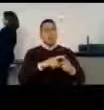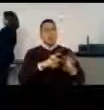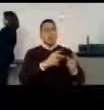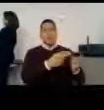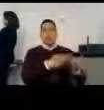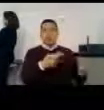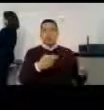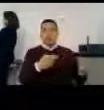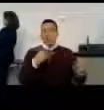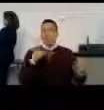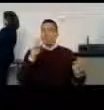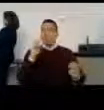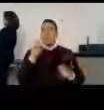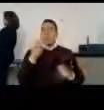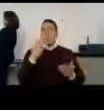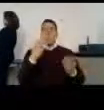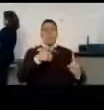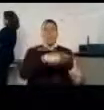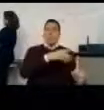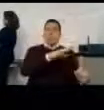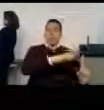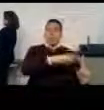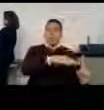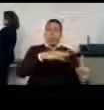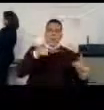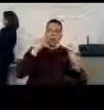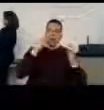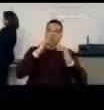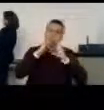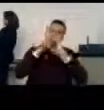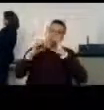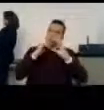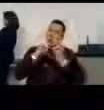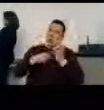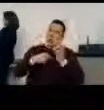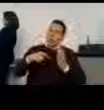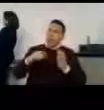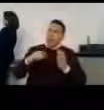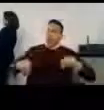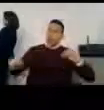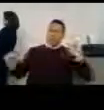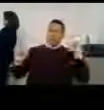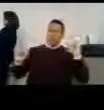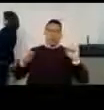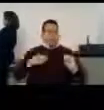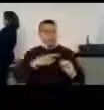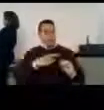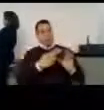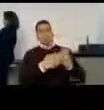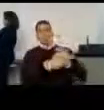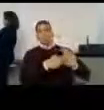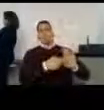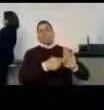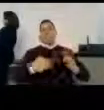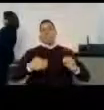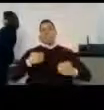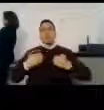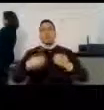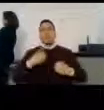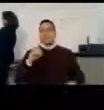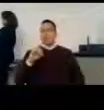shelter system, or maybe doesn't know how to communicate their needs and is acting out, is then given an emotional